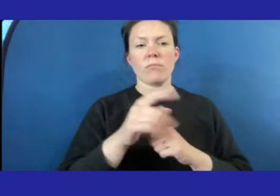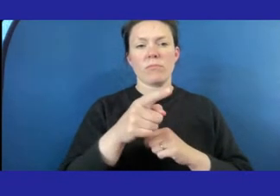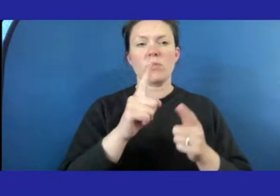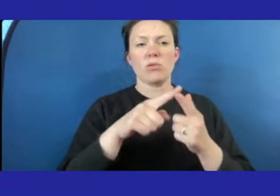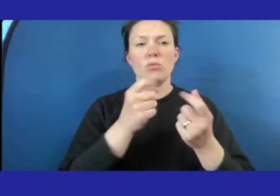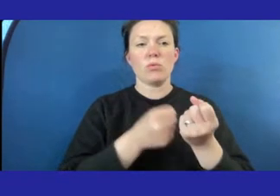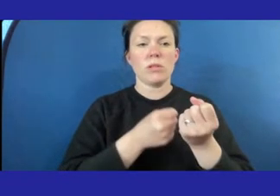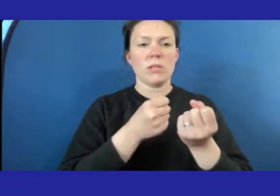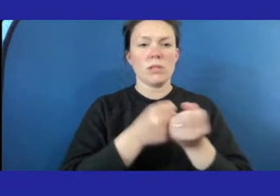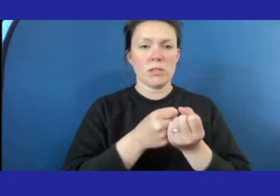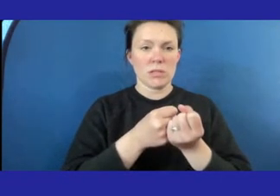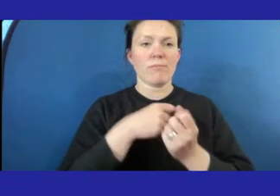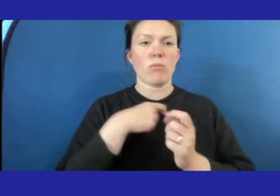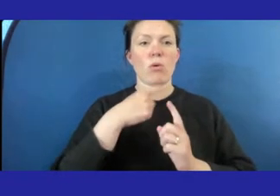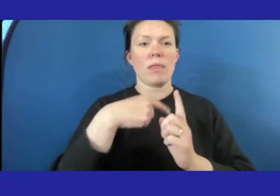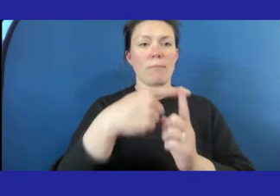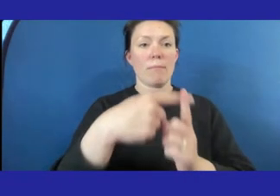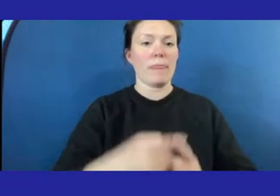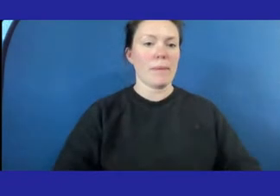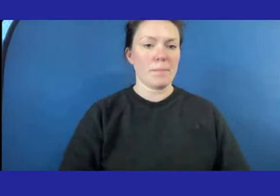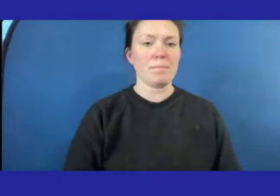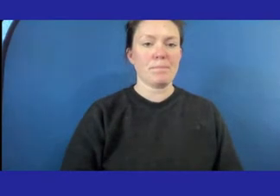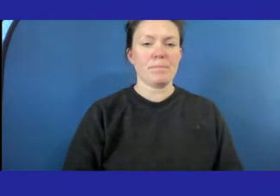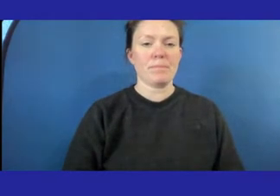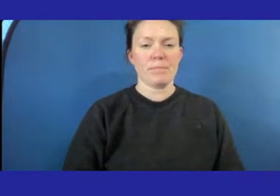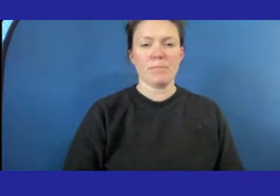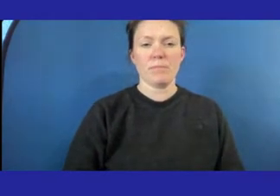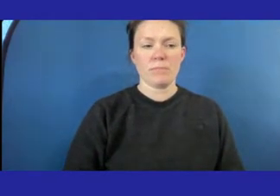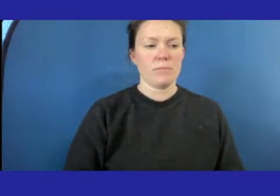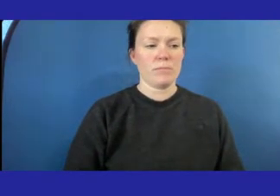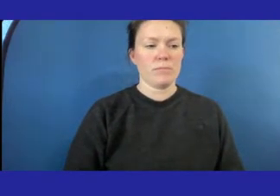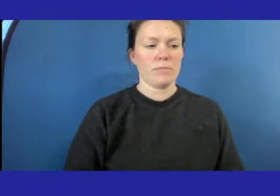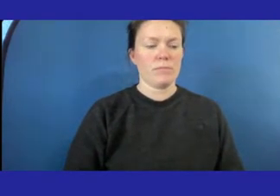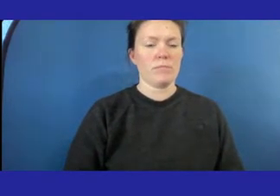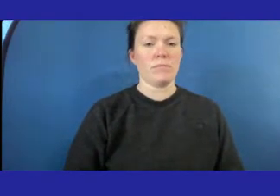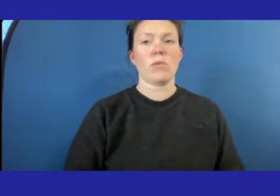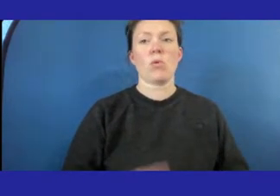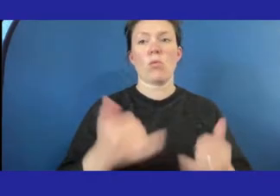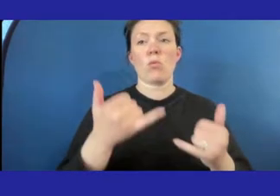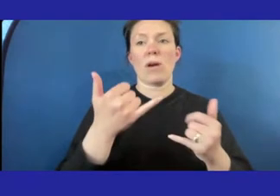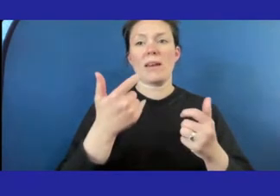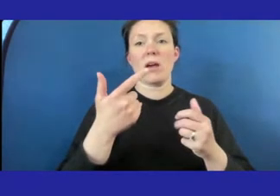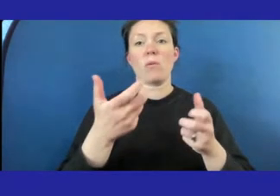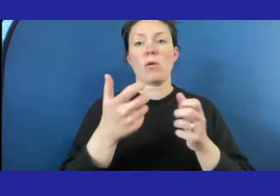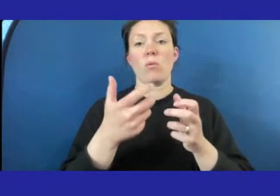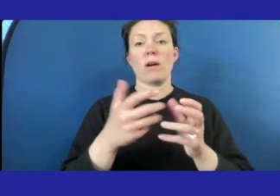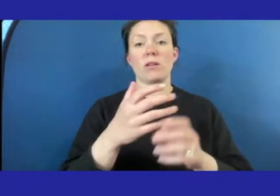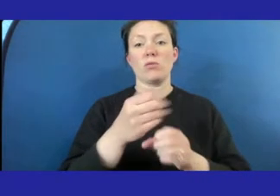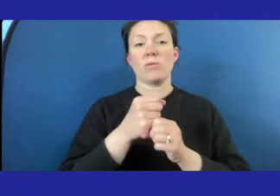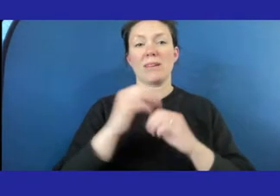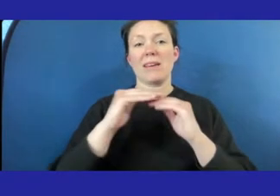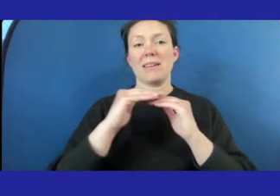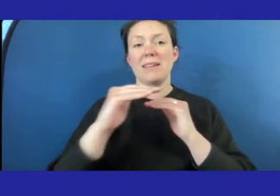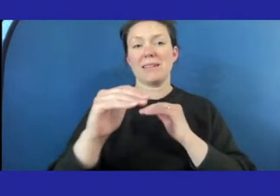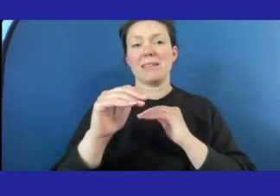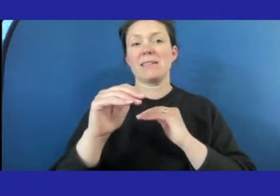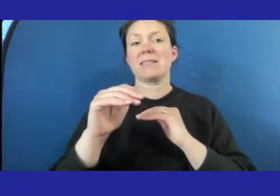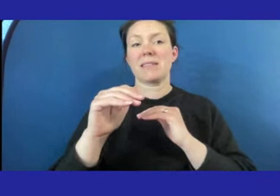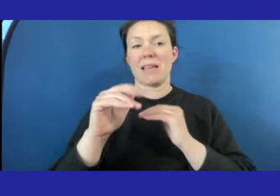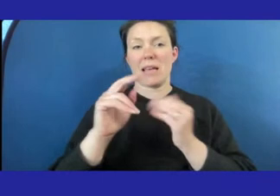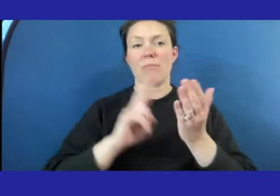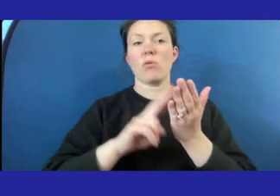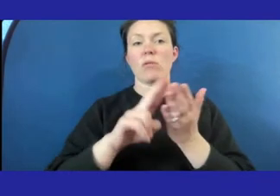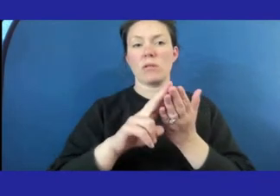these on a month-to-month basis. We are seeking to acquire a stable firm contract. It